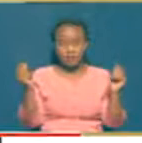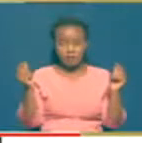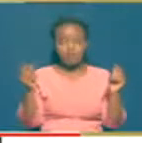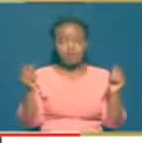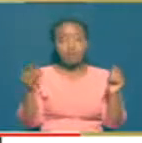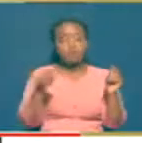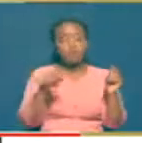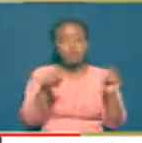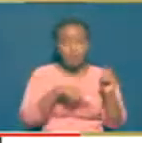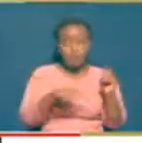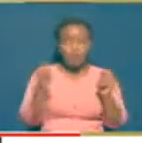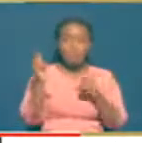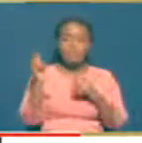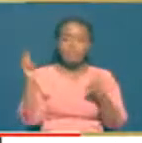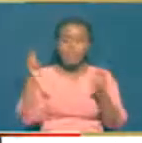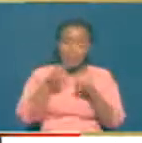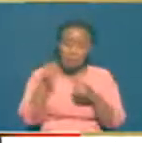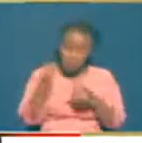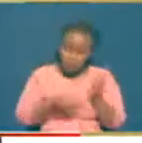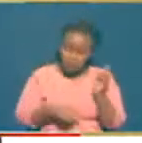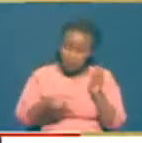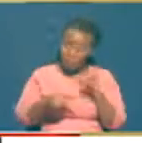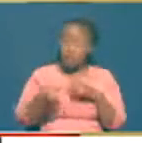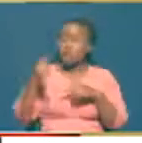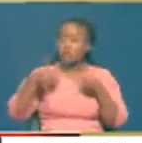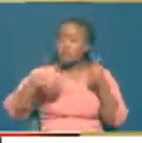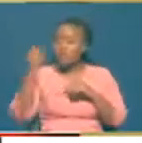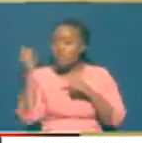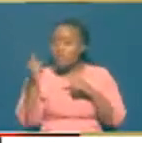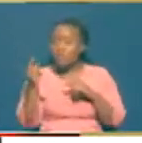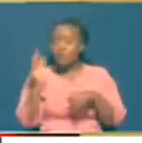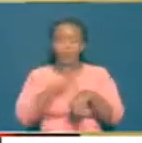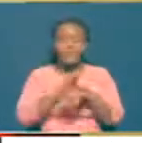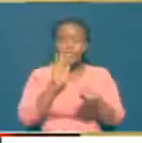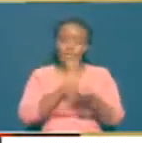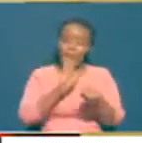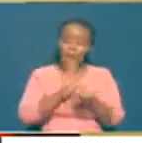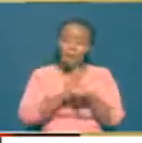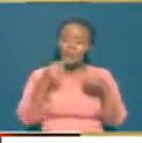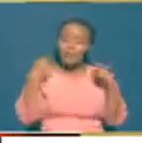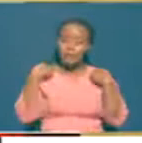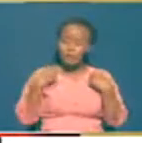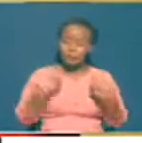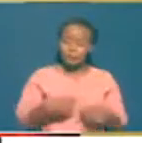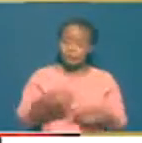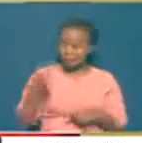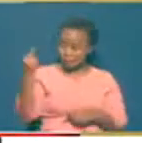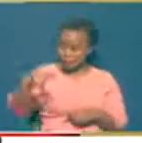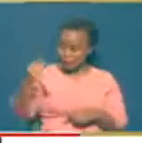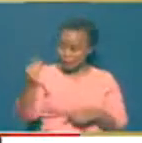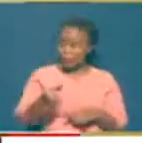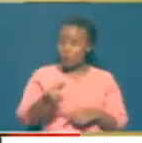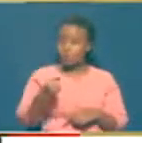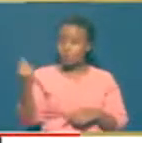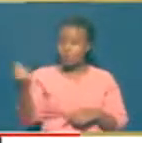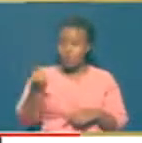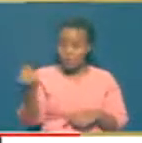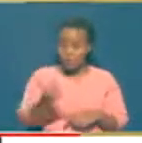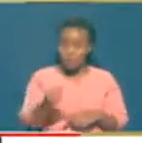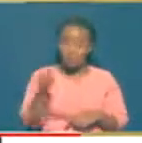madhumuni yetu kuu ni kuja na medali. Na sio medali pekee bali medali za dhahabu. Kwa hiyo tumejitayarisha